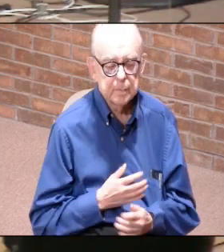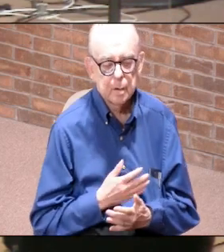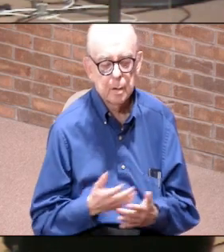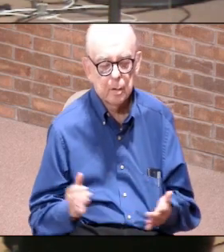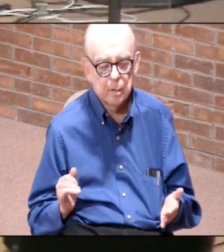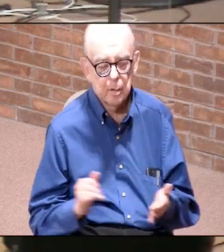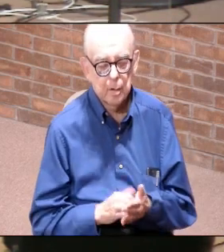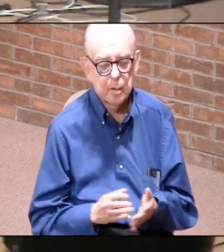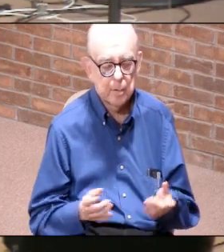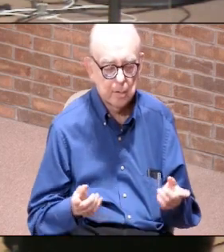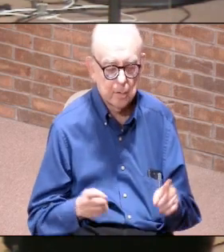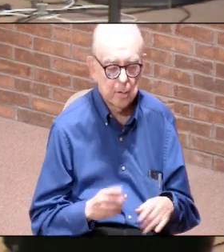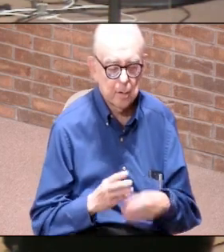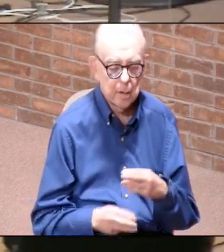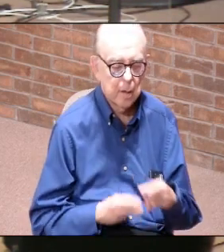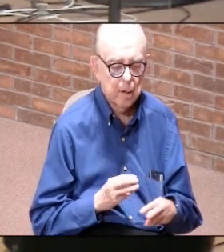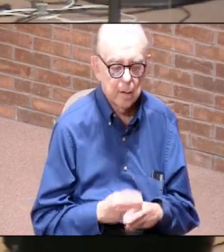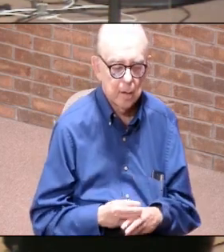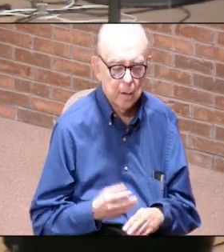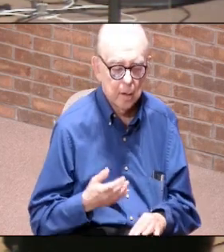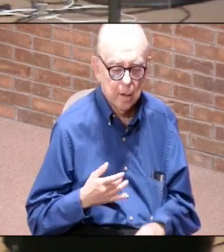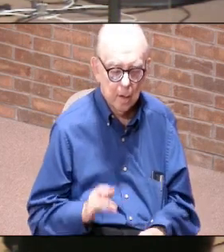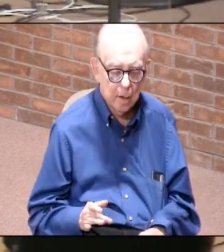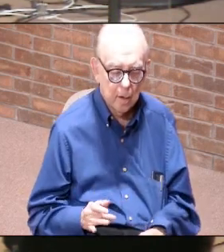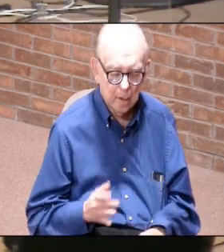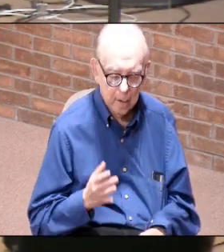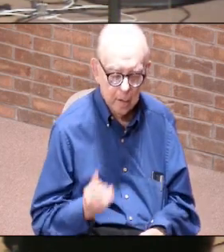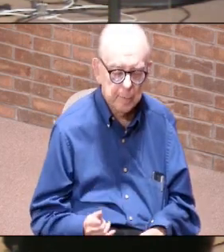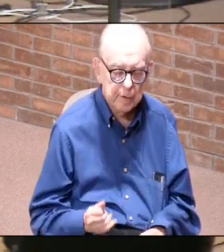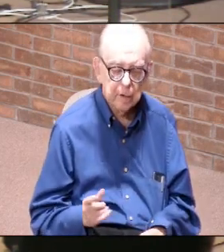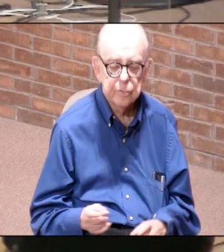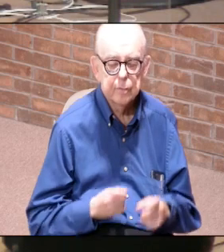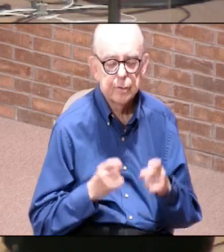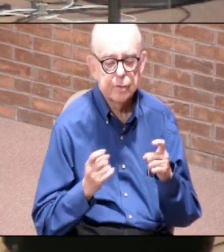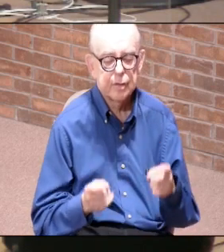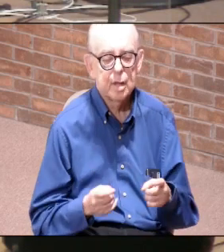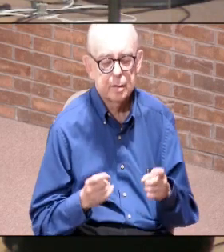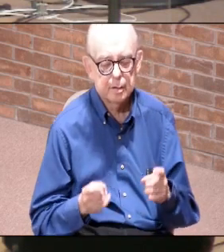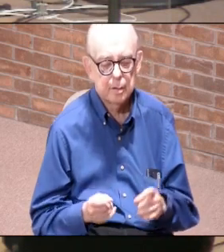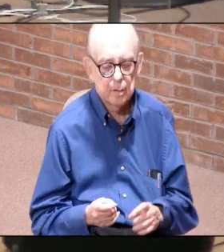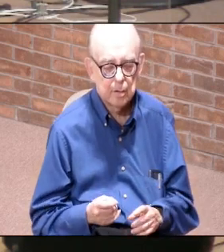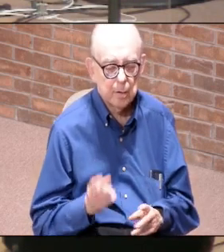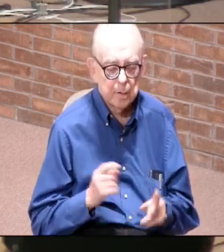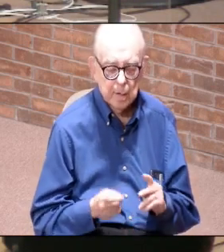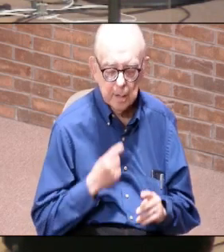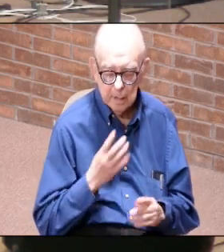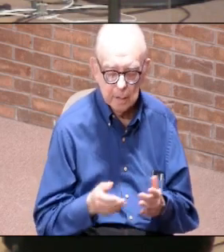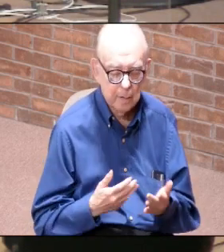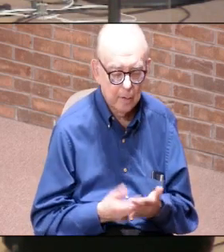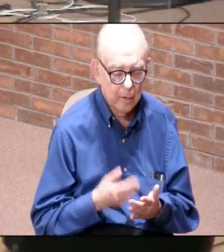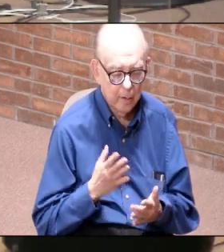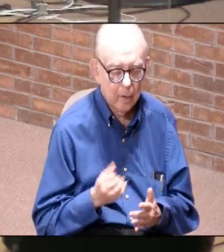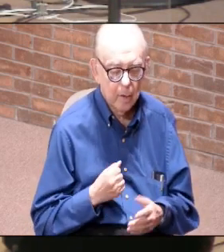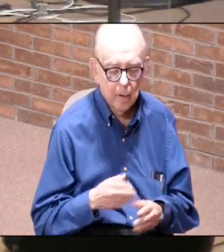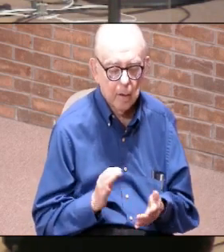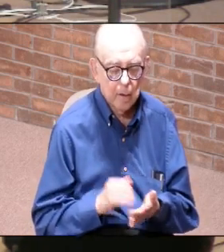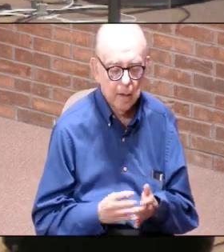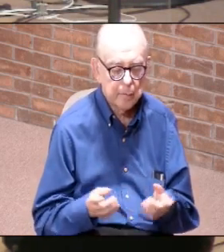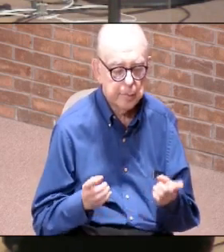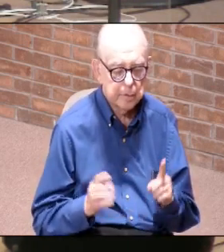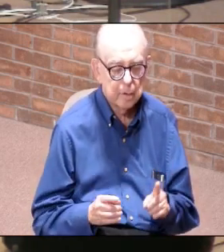Everything that's going on in this world hurting is because of sin. You hear people all the time say, why is God allowing